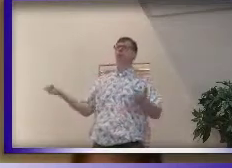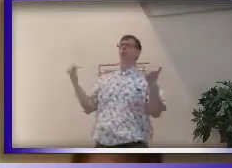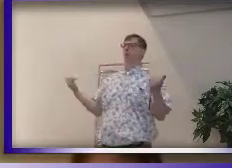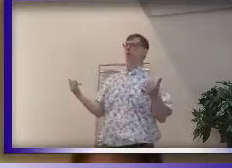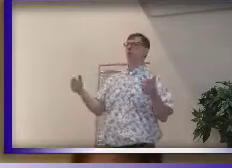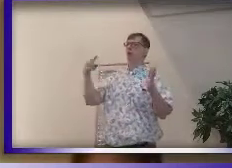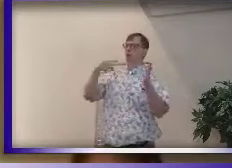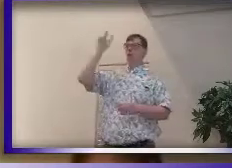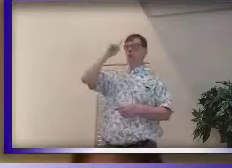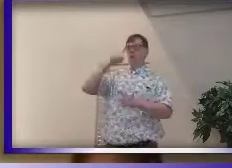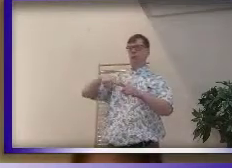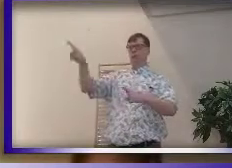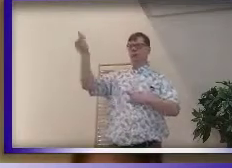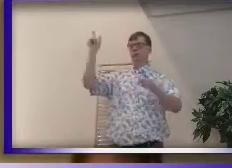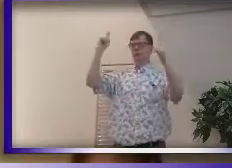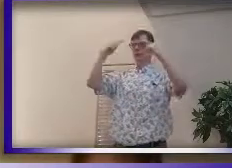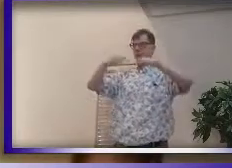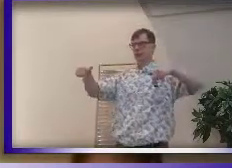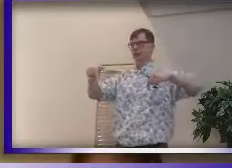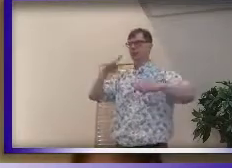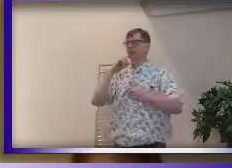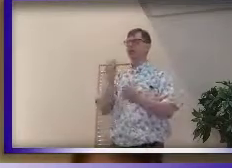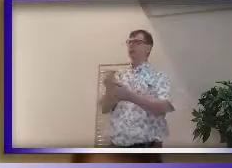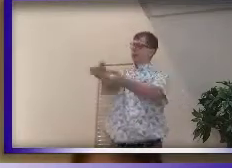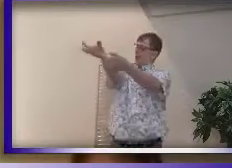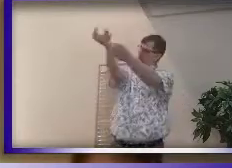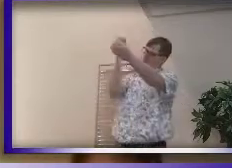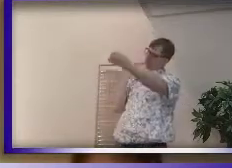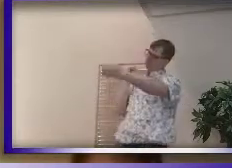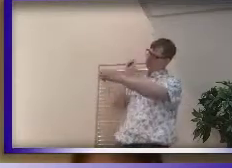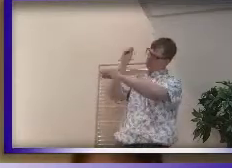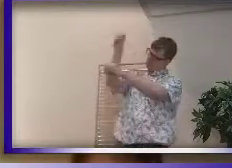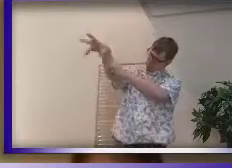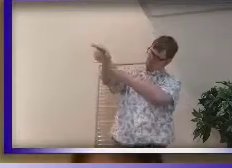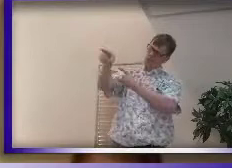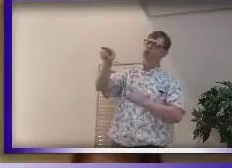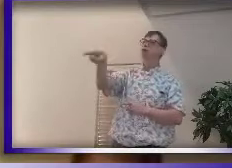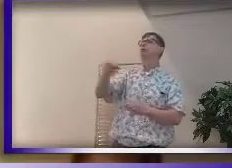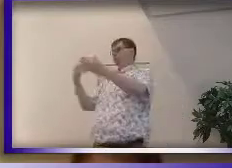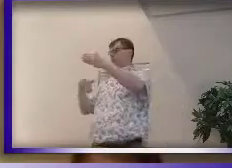asking. We canceled hell in this particular faith tradition.